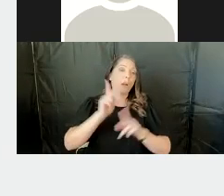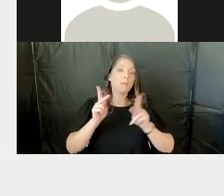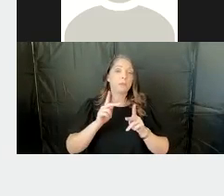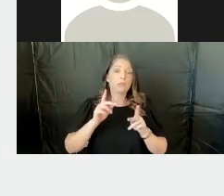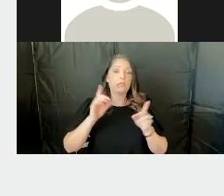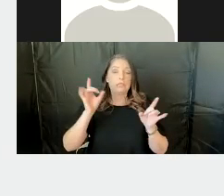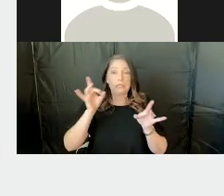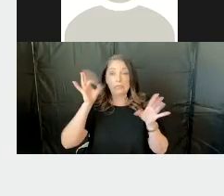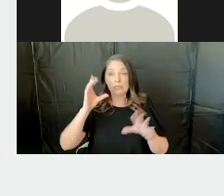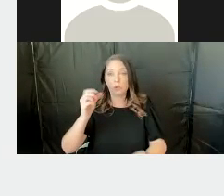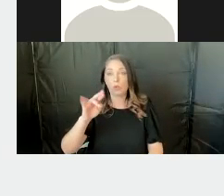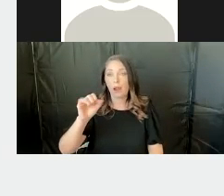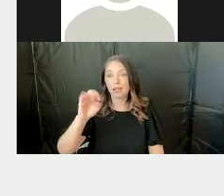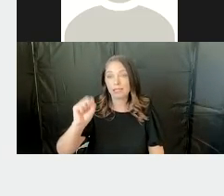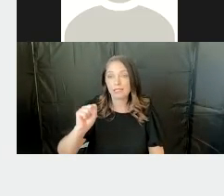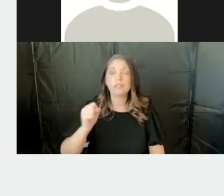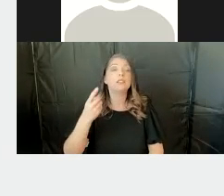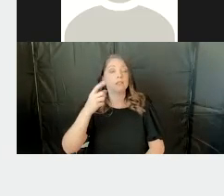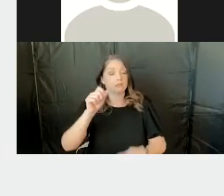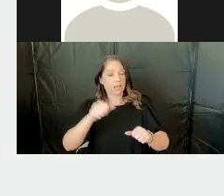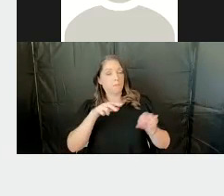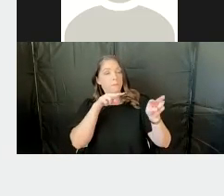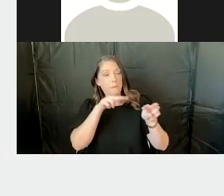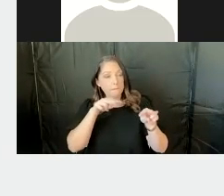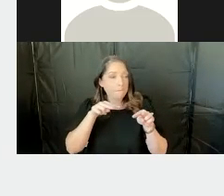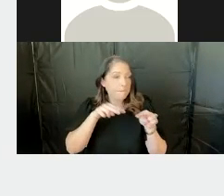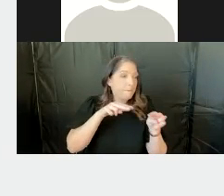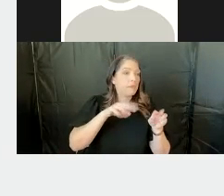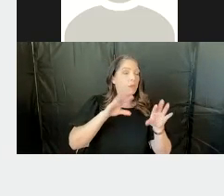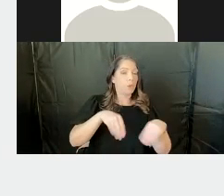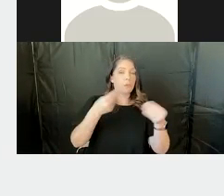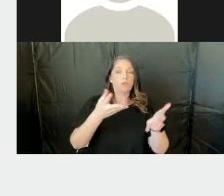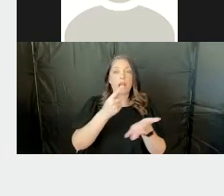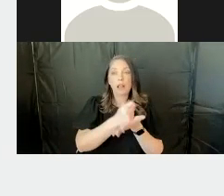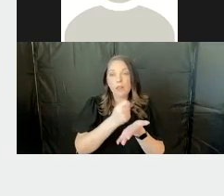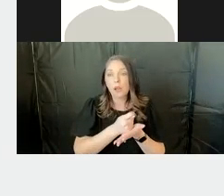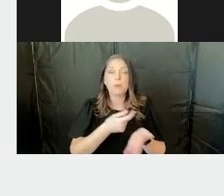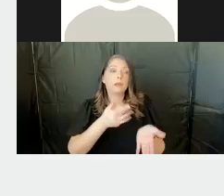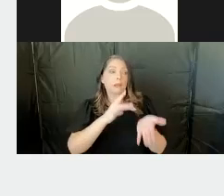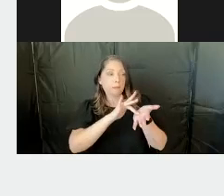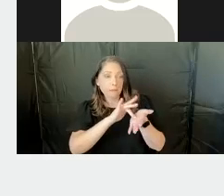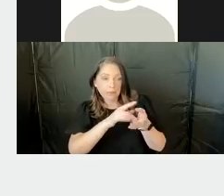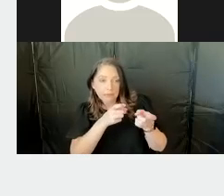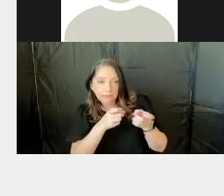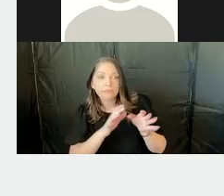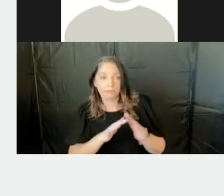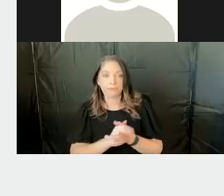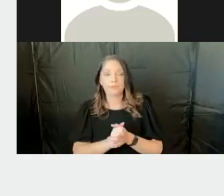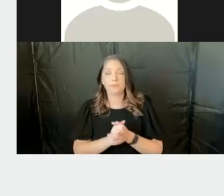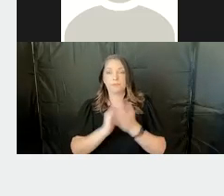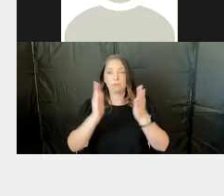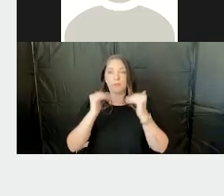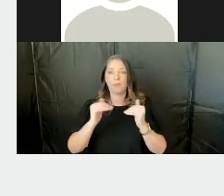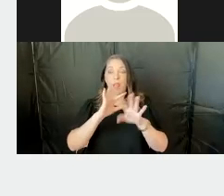provided assessment, as well as therapy and medication management. Locked facilities are